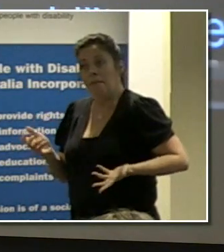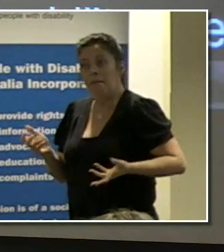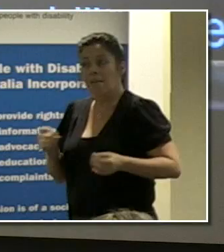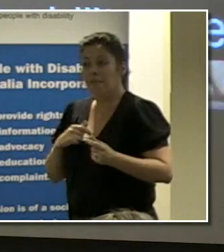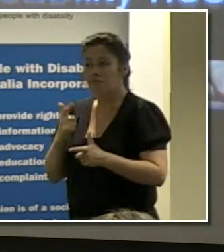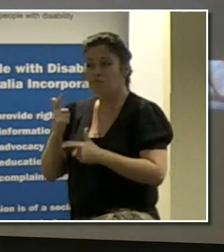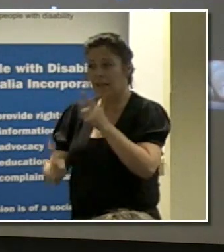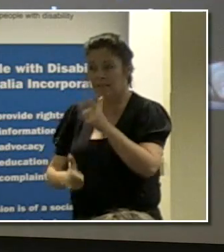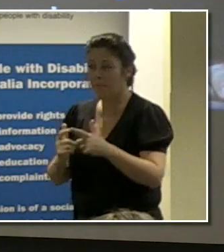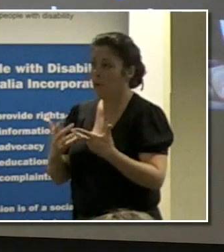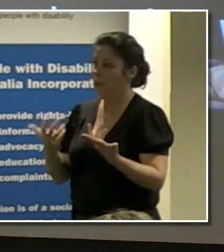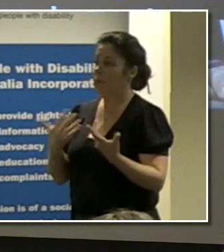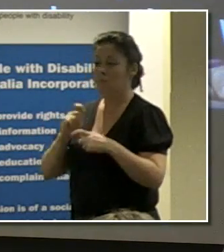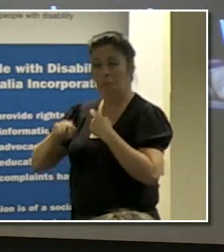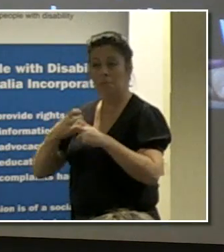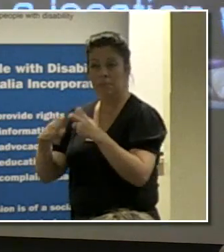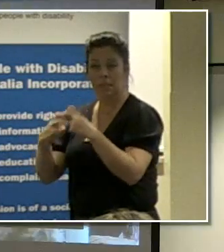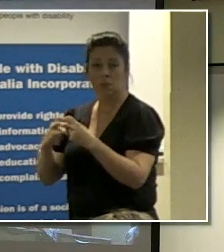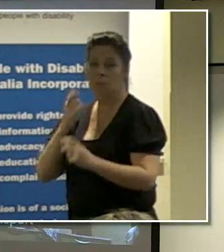they nevertheless have a transport need.